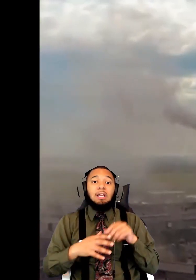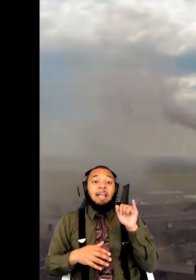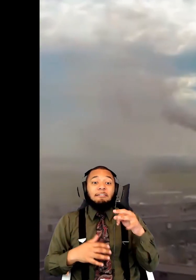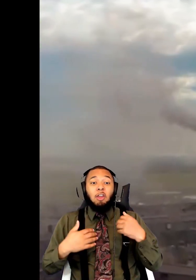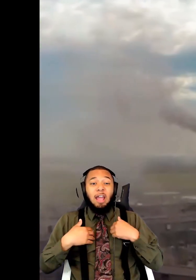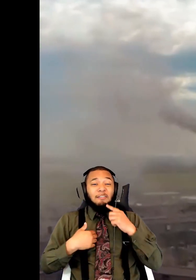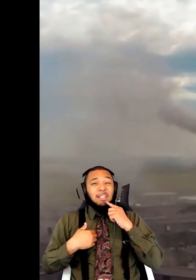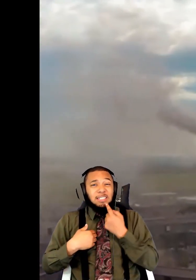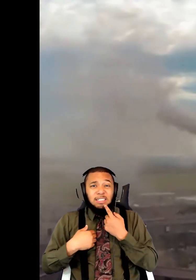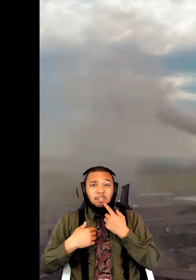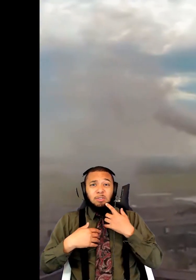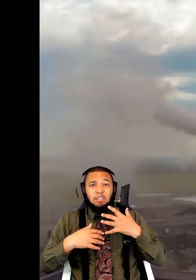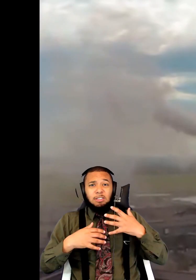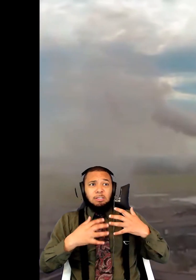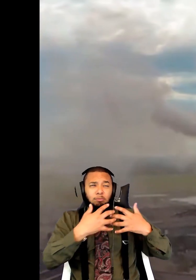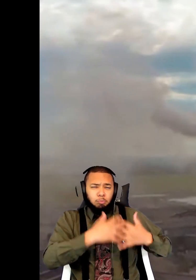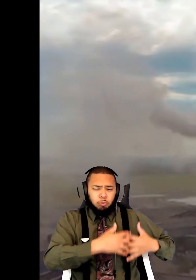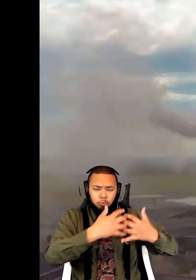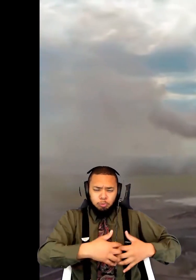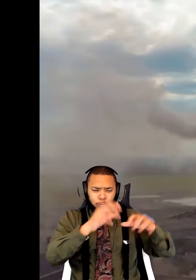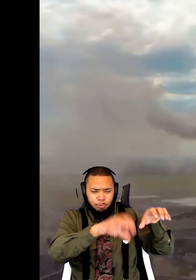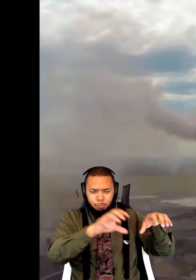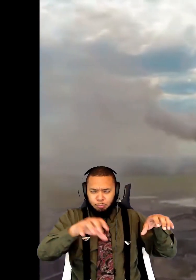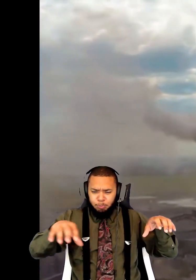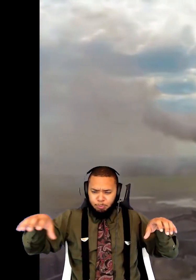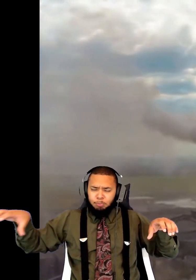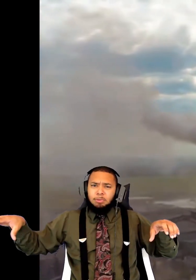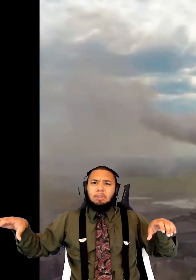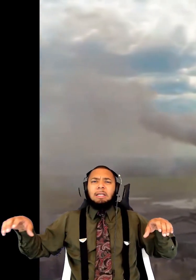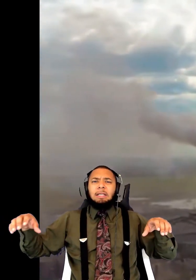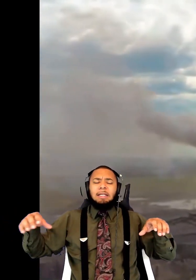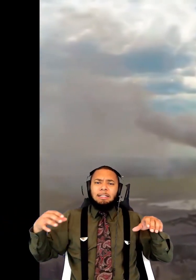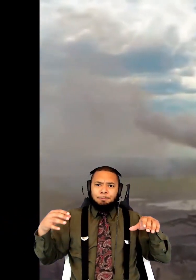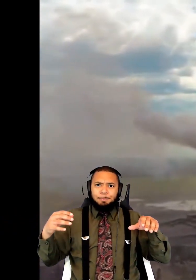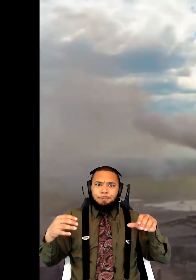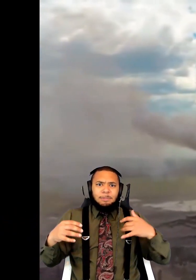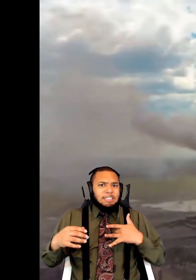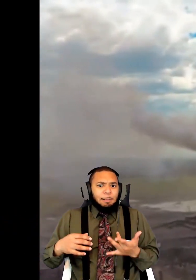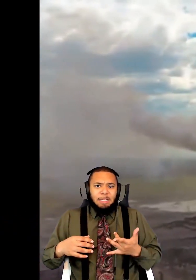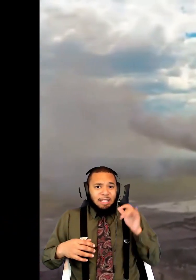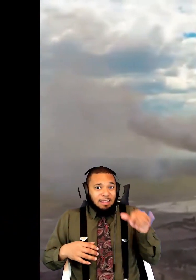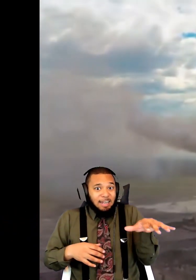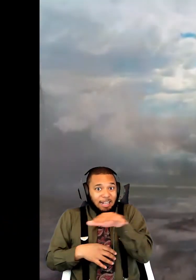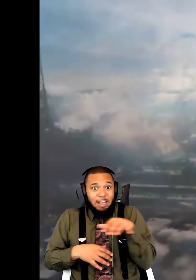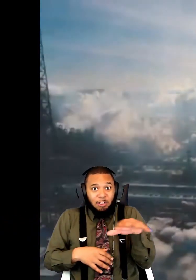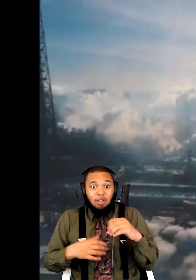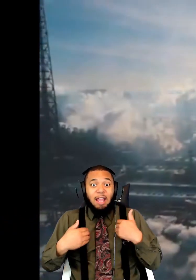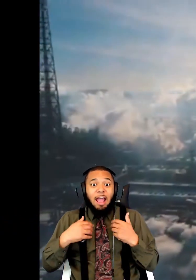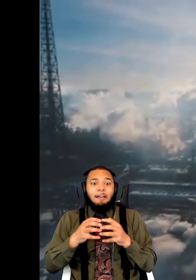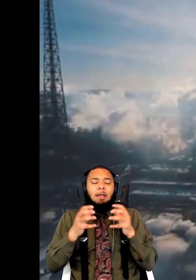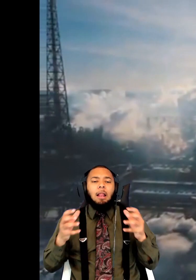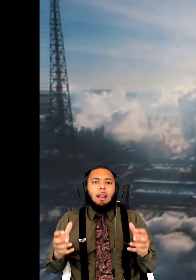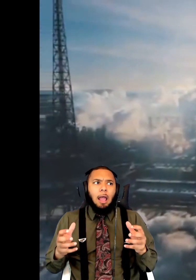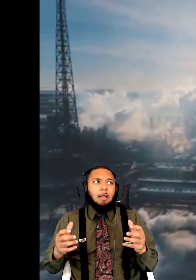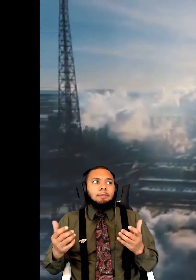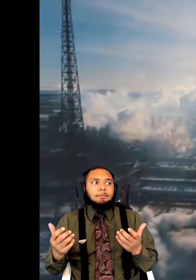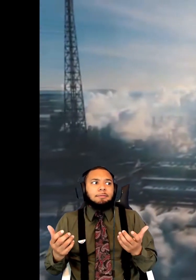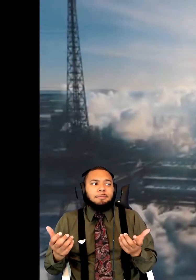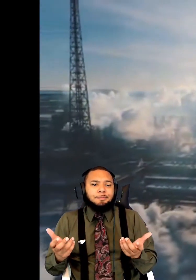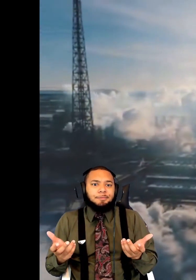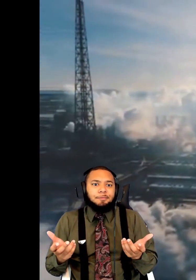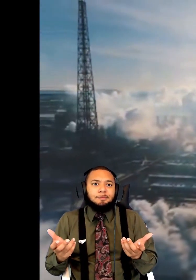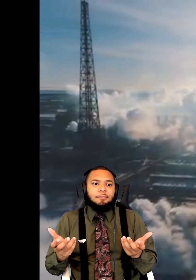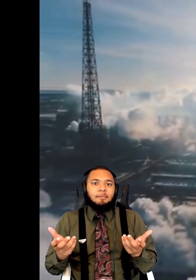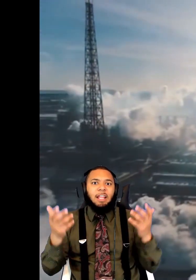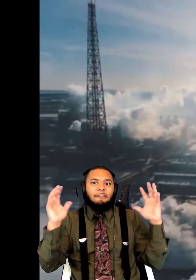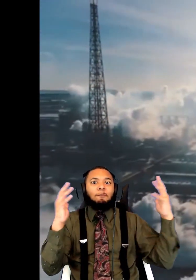heavily industrialized areas, you don't usually see a lot of you don't have a heavily industrialized area